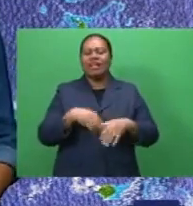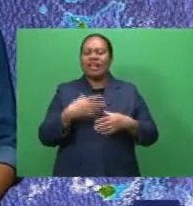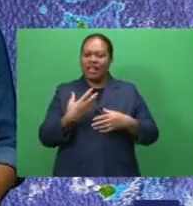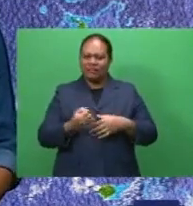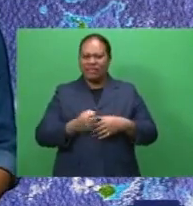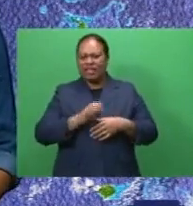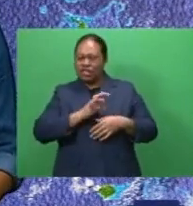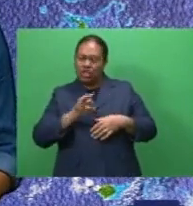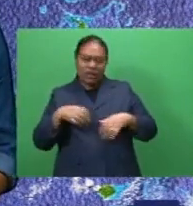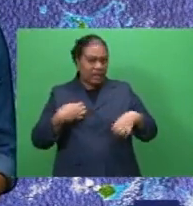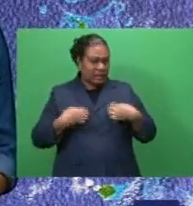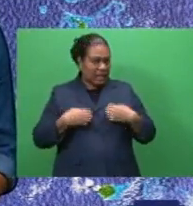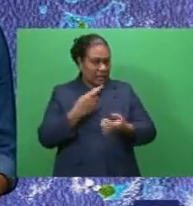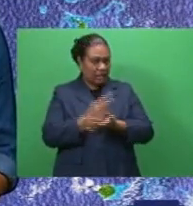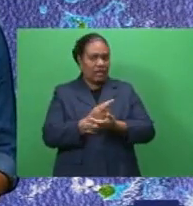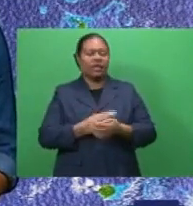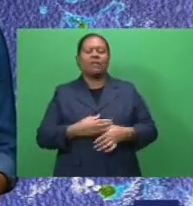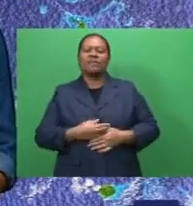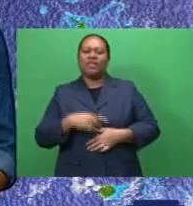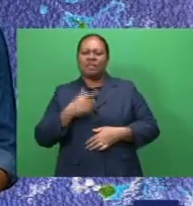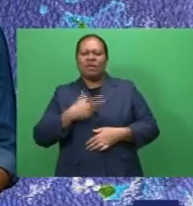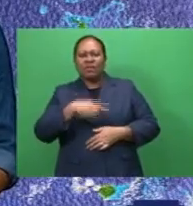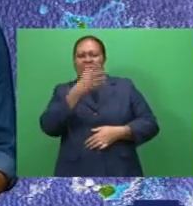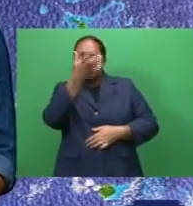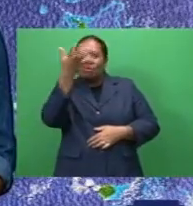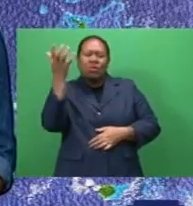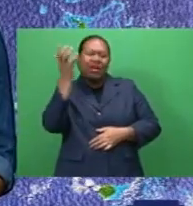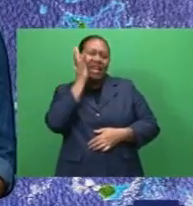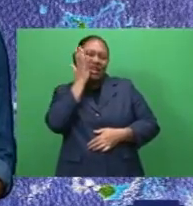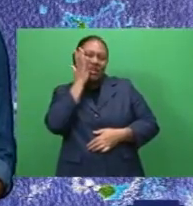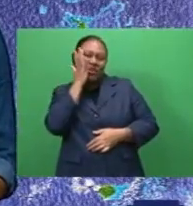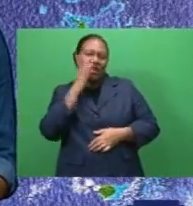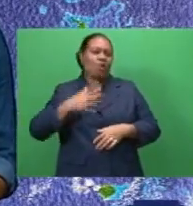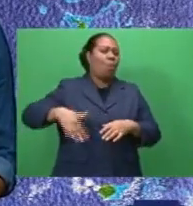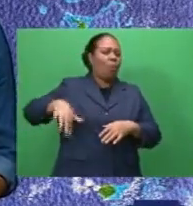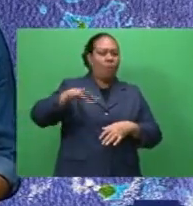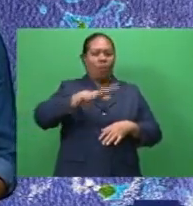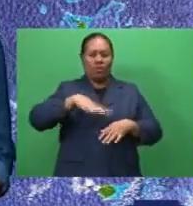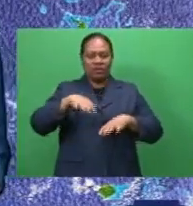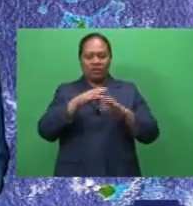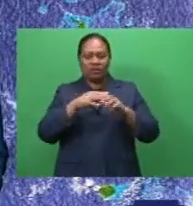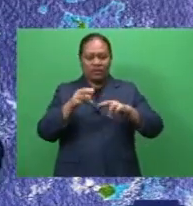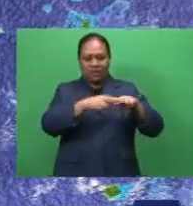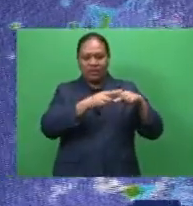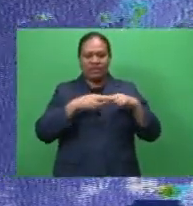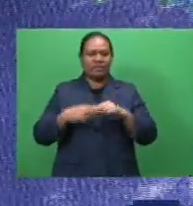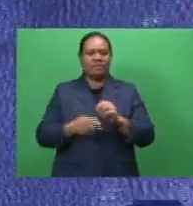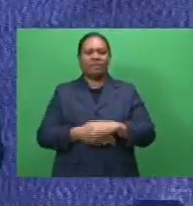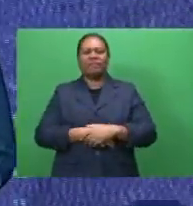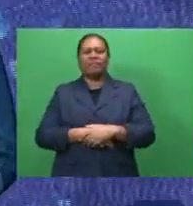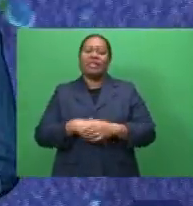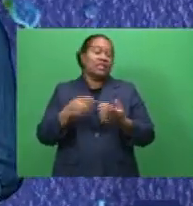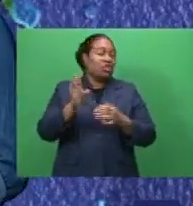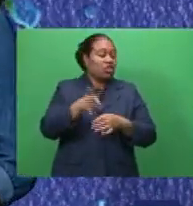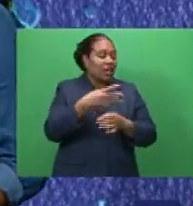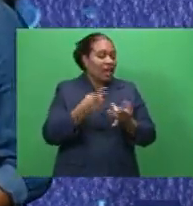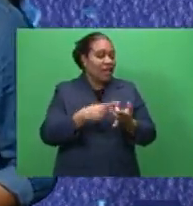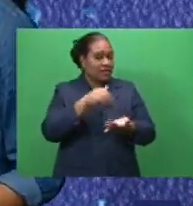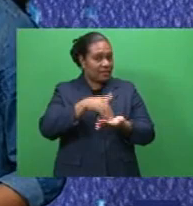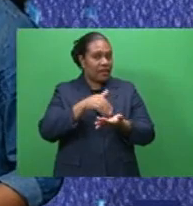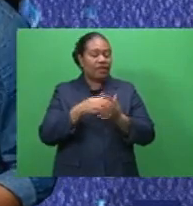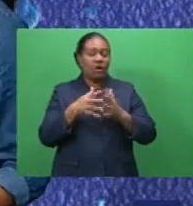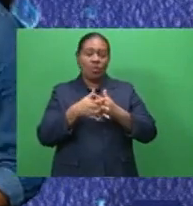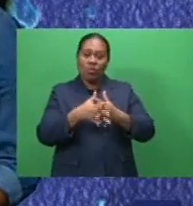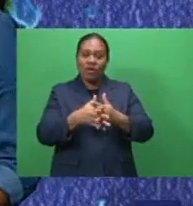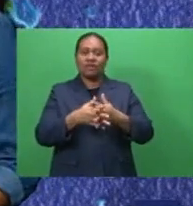that exciting. It was rather grey and a cloudy start across the country. Now, checking out the other centres, in the west,